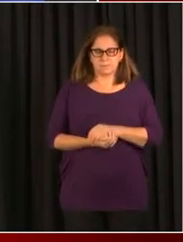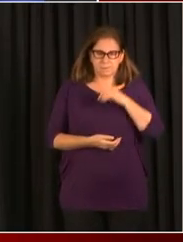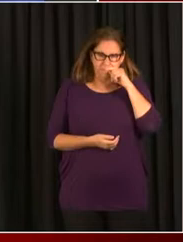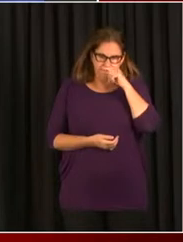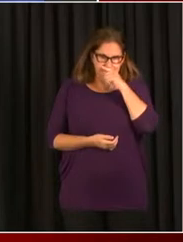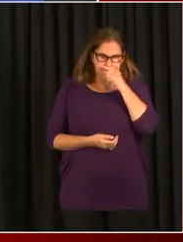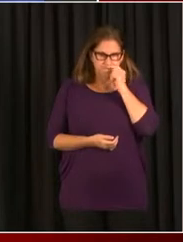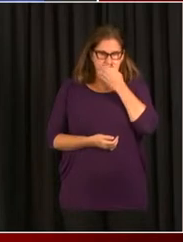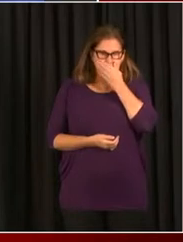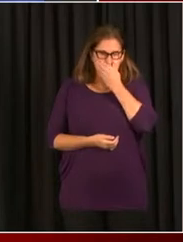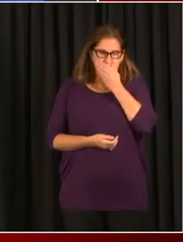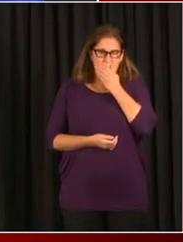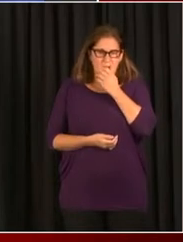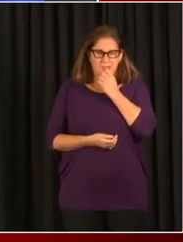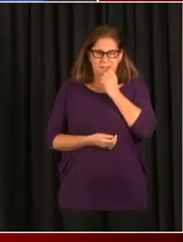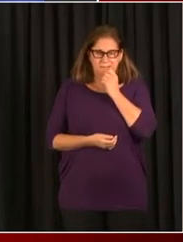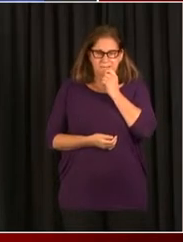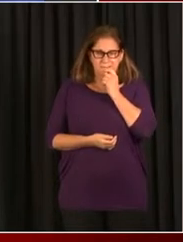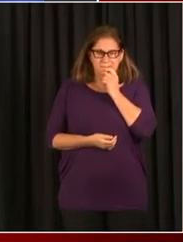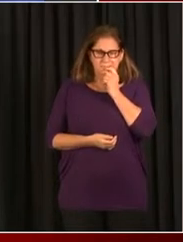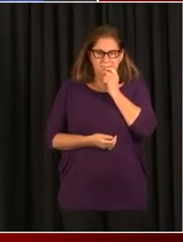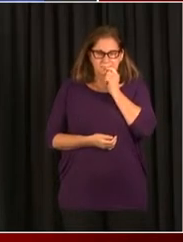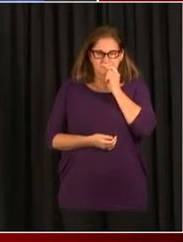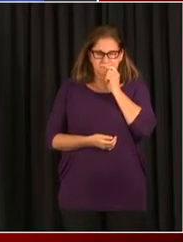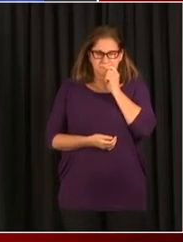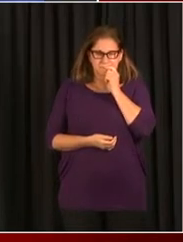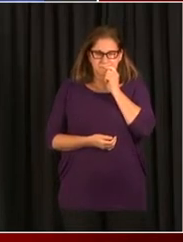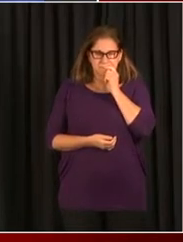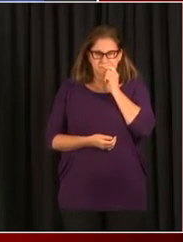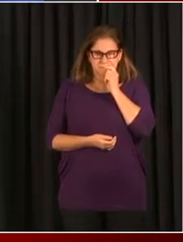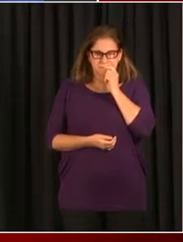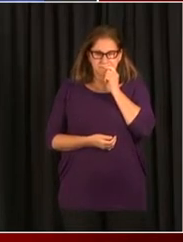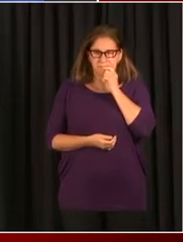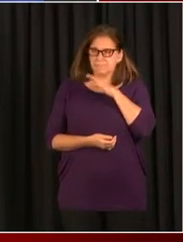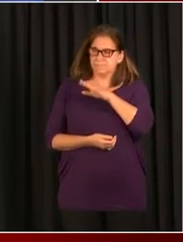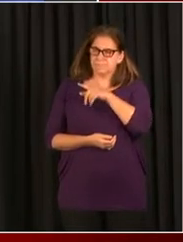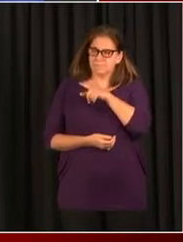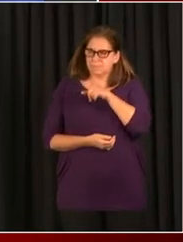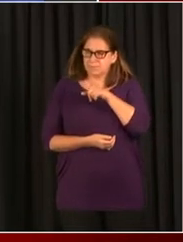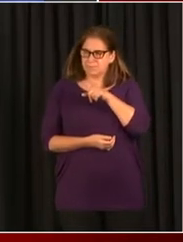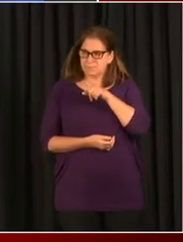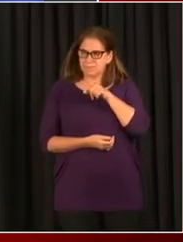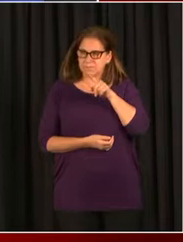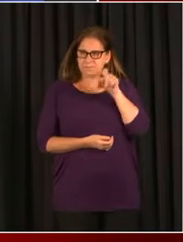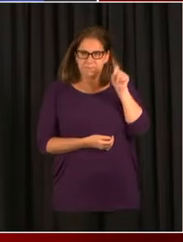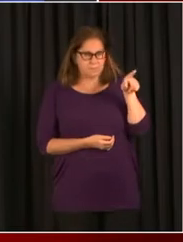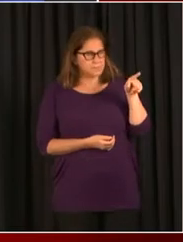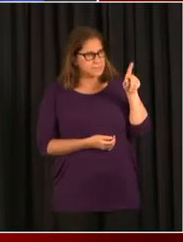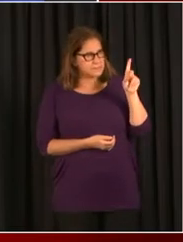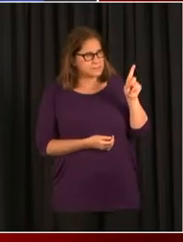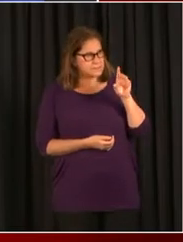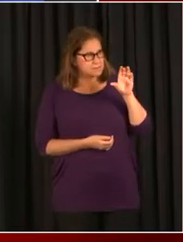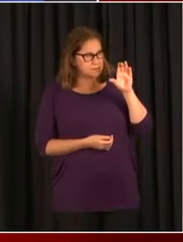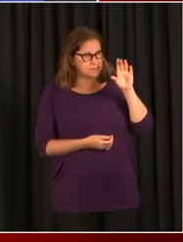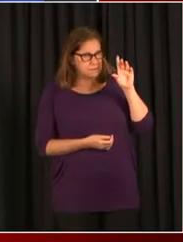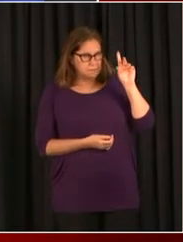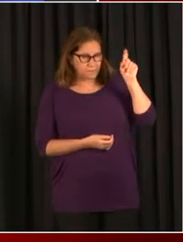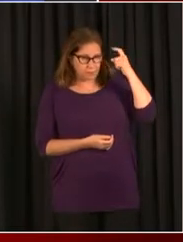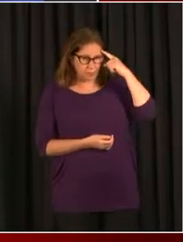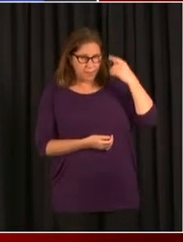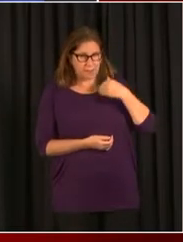or considering when the vaccine comes out, or vaccines come out, several may come out at the same time,